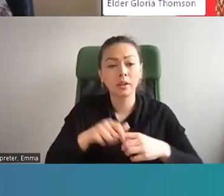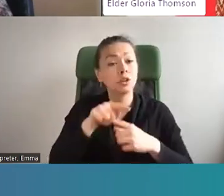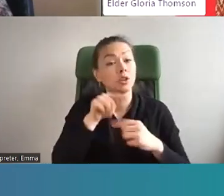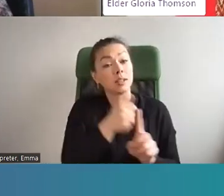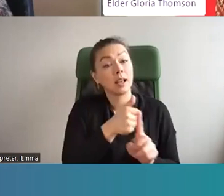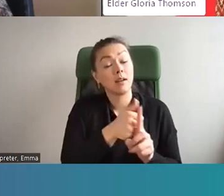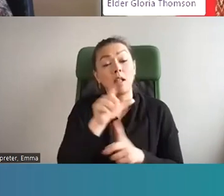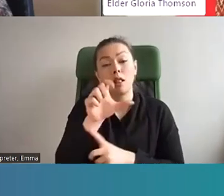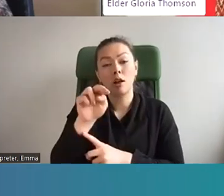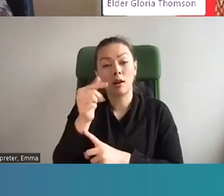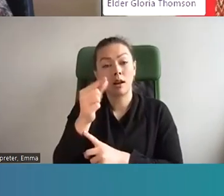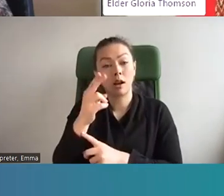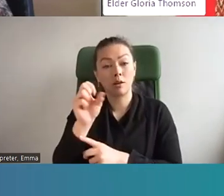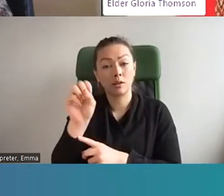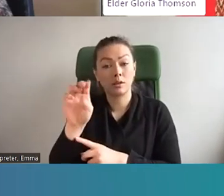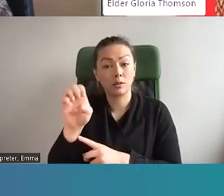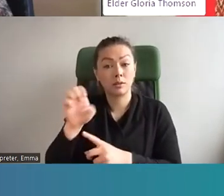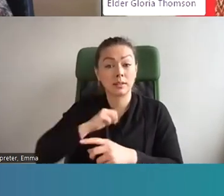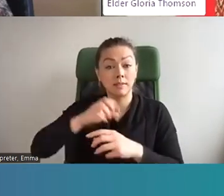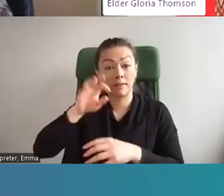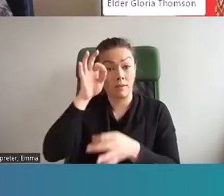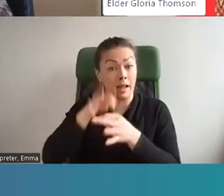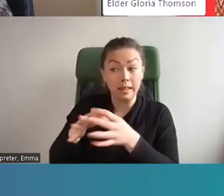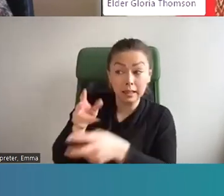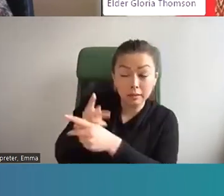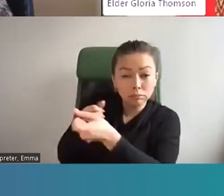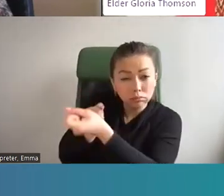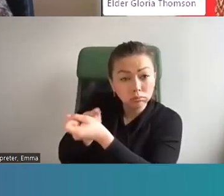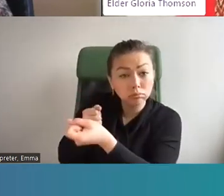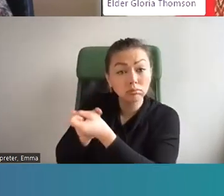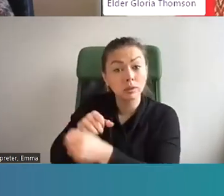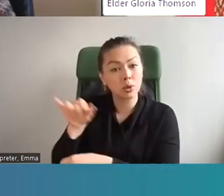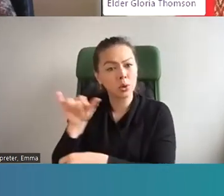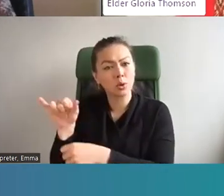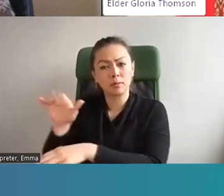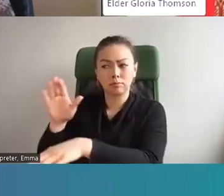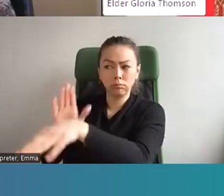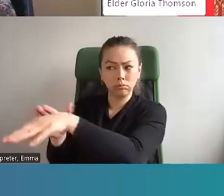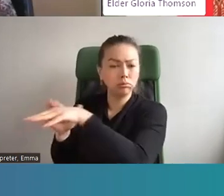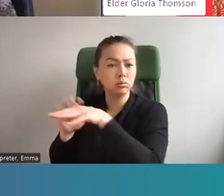advisor to the National Inquiry on Missing and Murdered Indigenous Women and Girls, and has